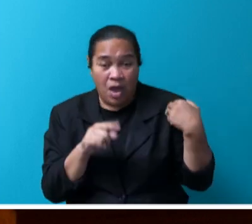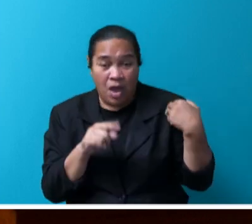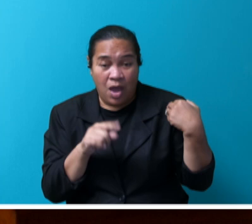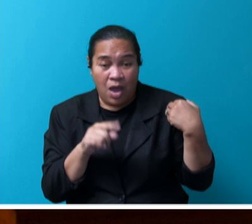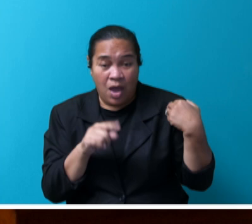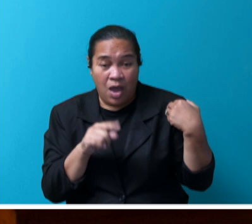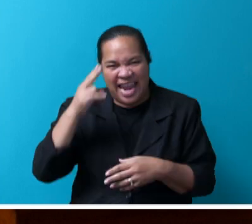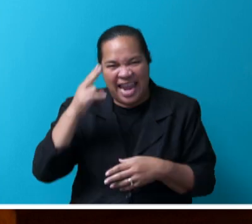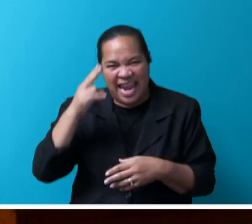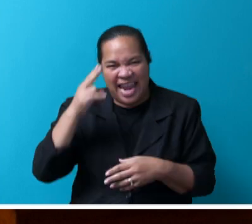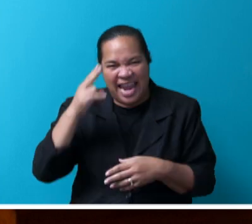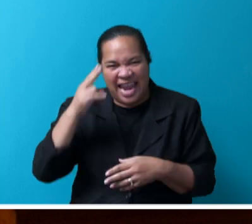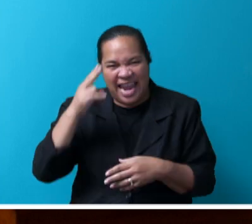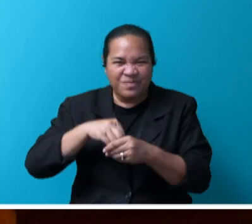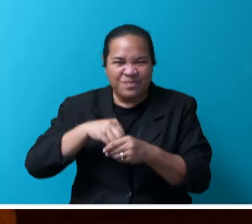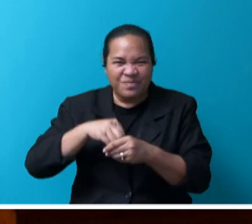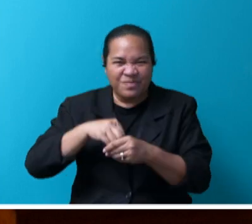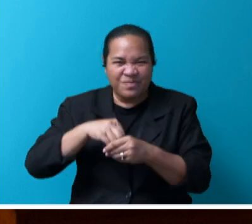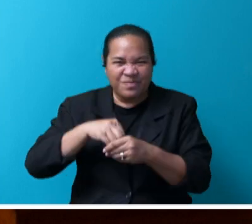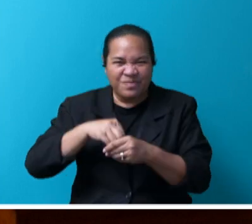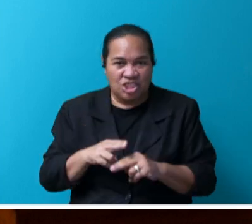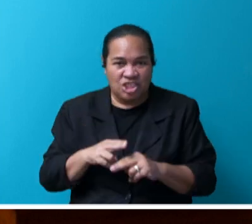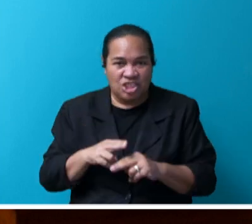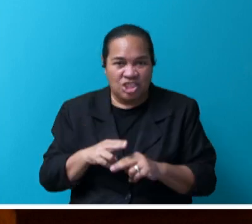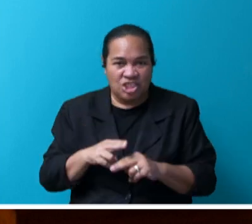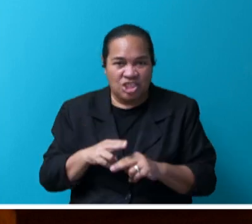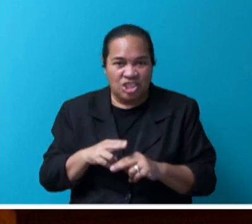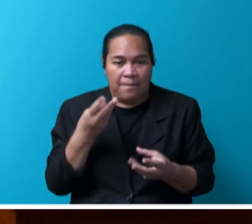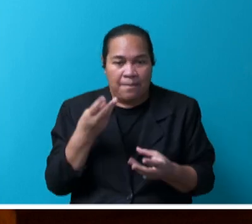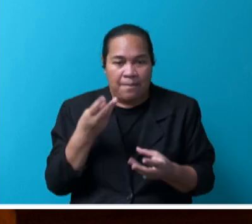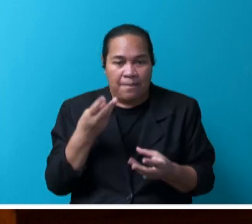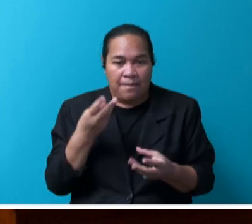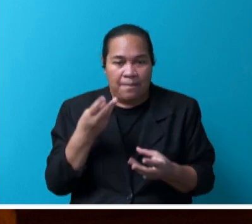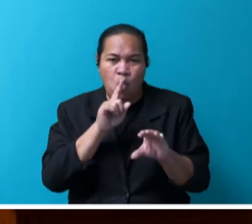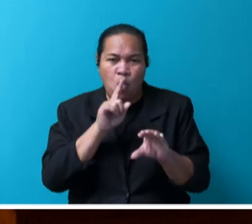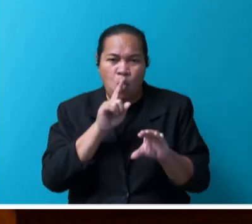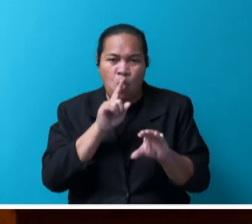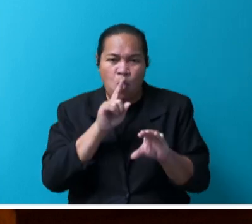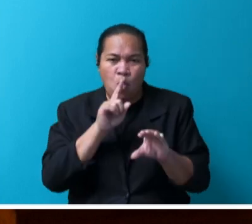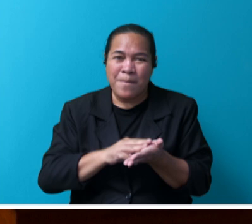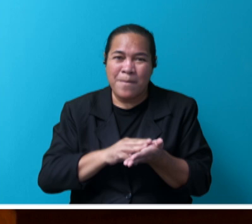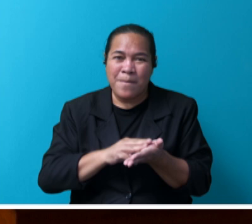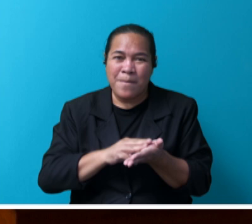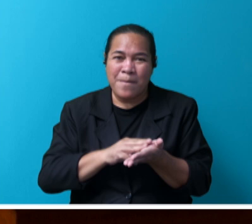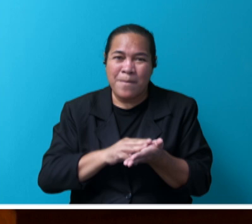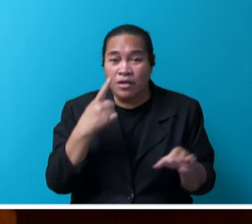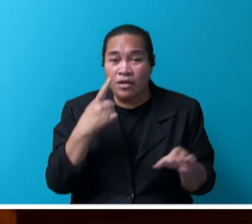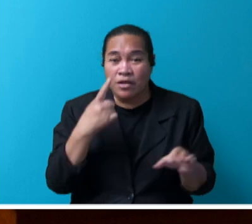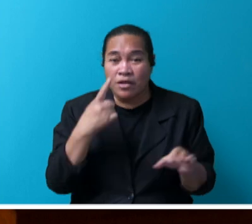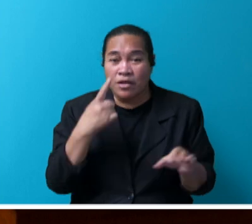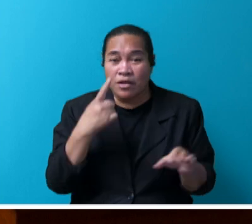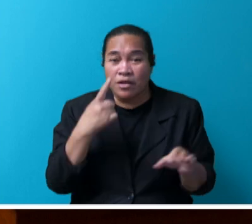been digitized. With the additional funding, the National Archives aims to complete this important work in the